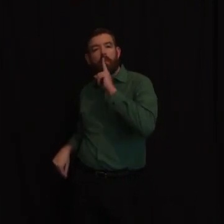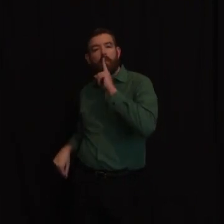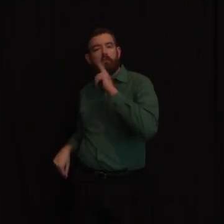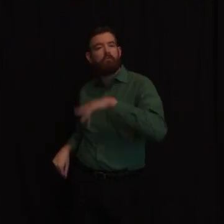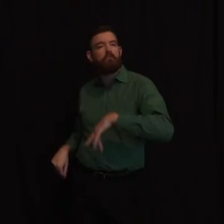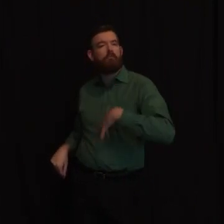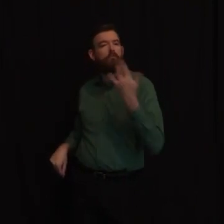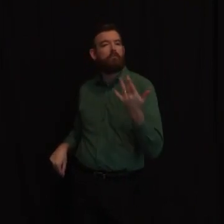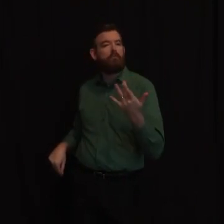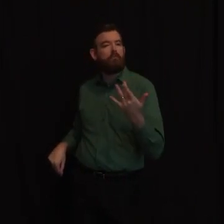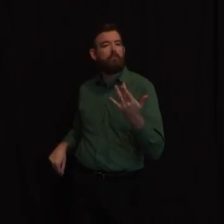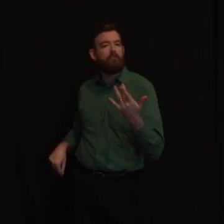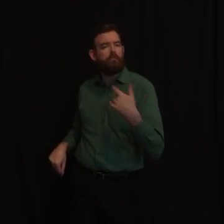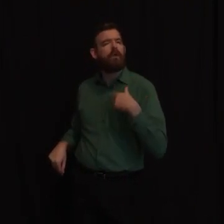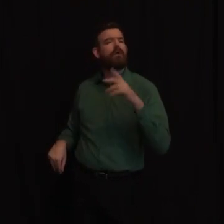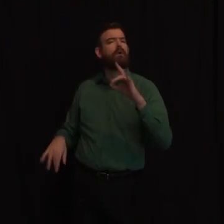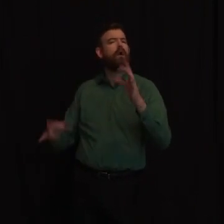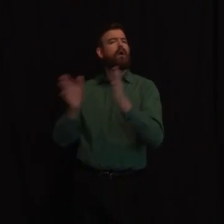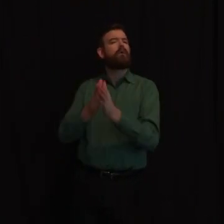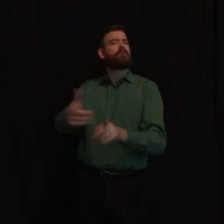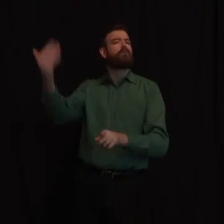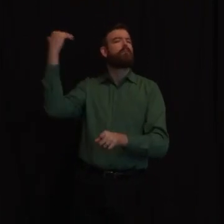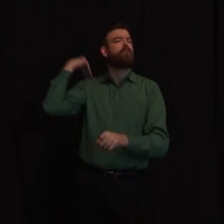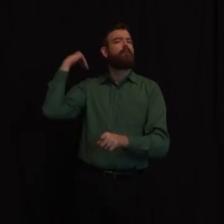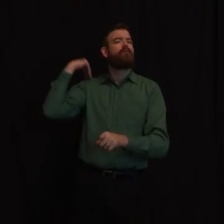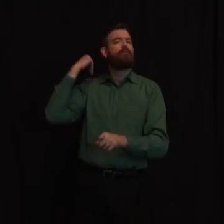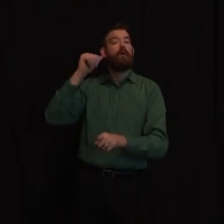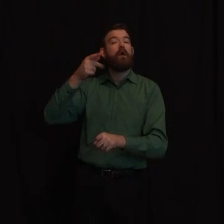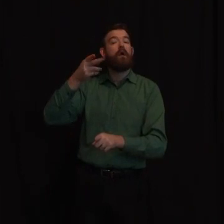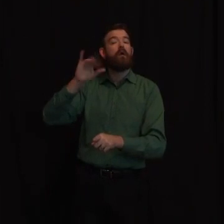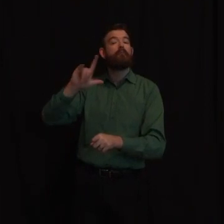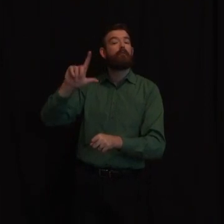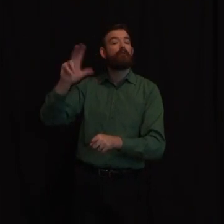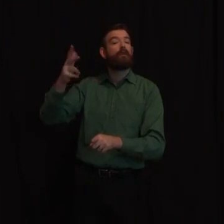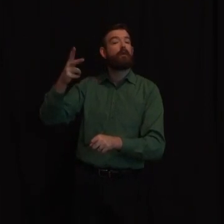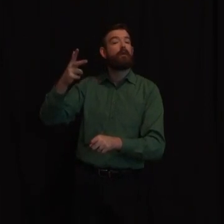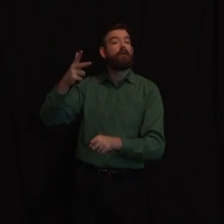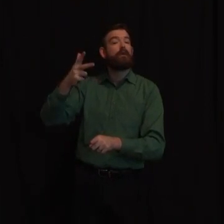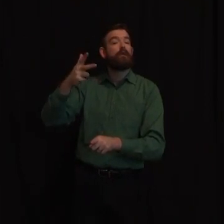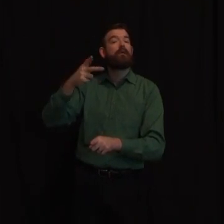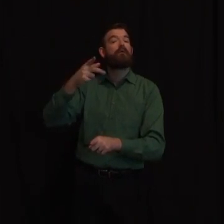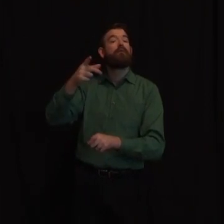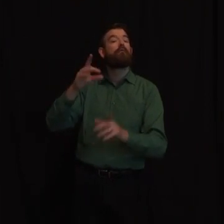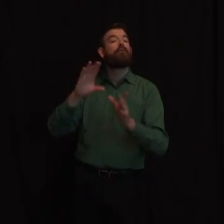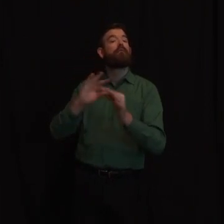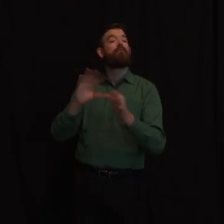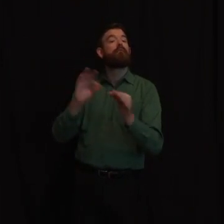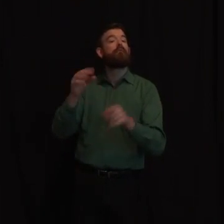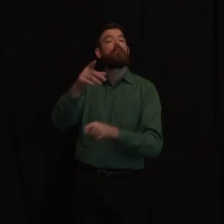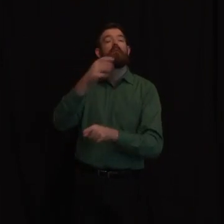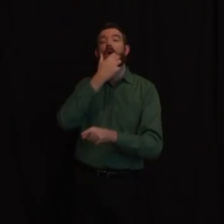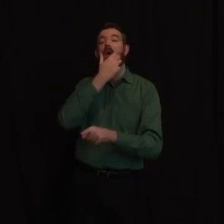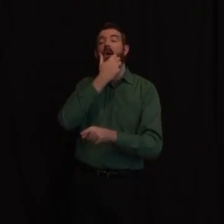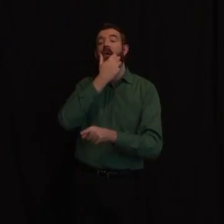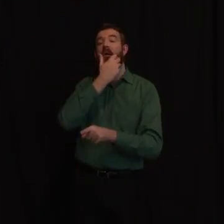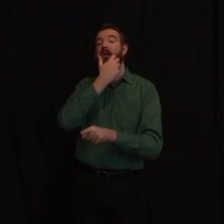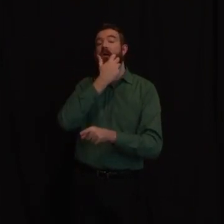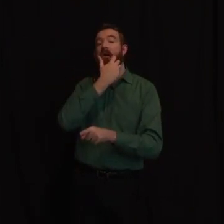briefing, and you asked a clarifying question, quote, so this is less a question of where we have the data and when we get it. Is this going to be